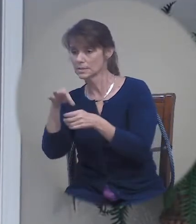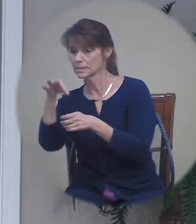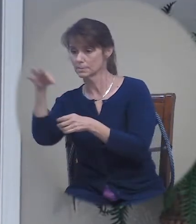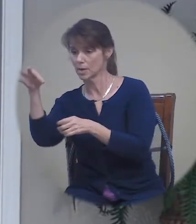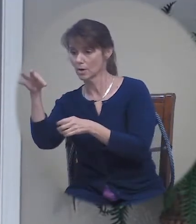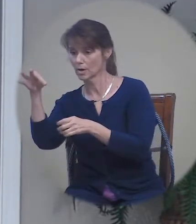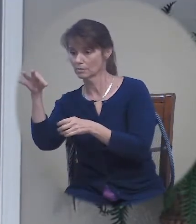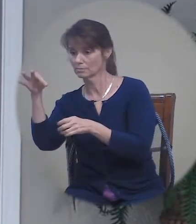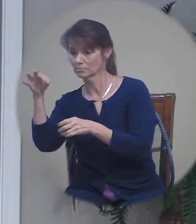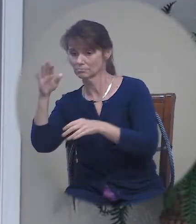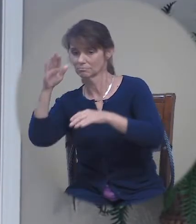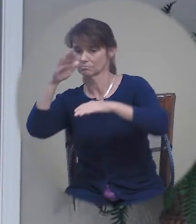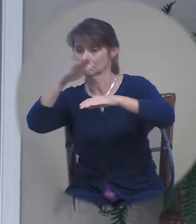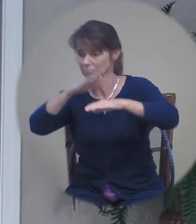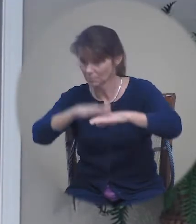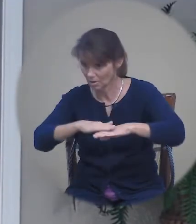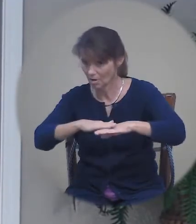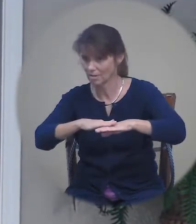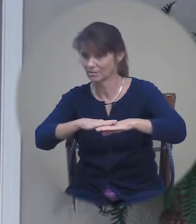3?